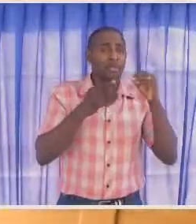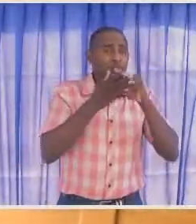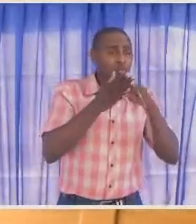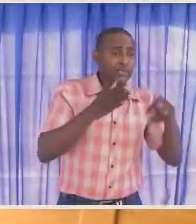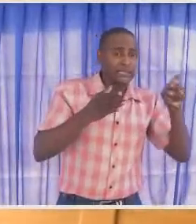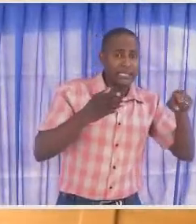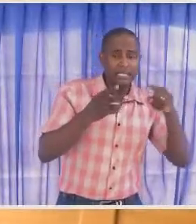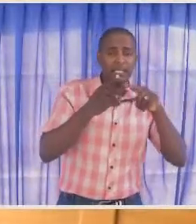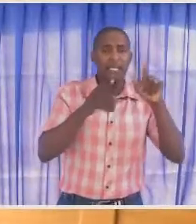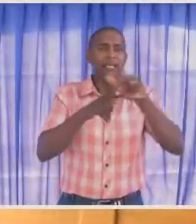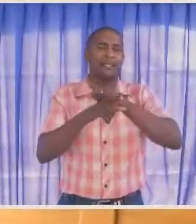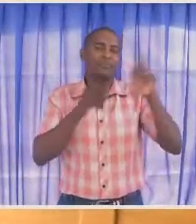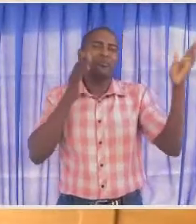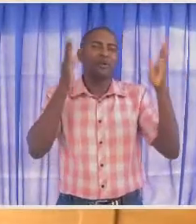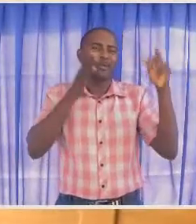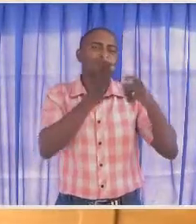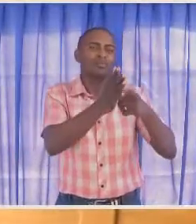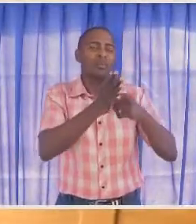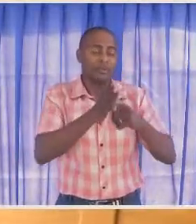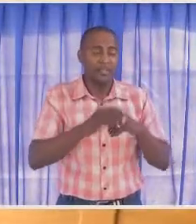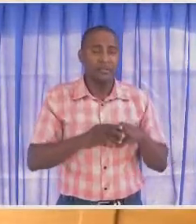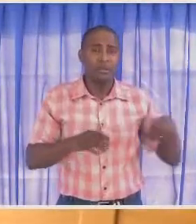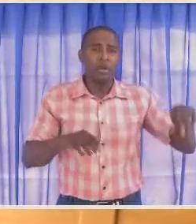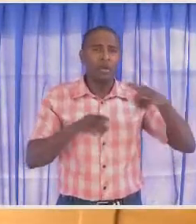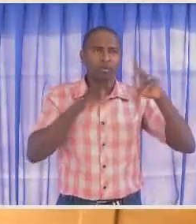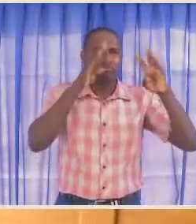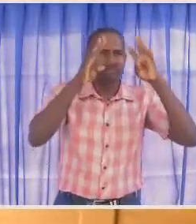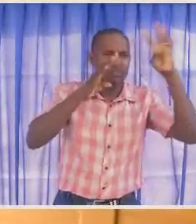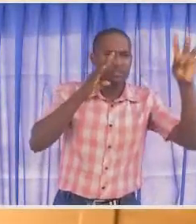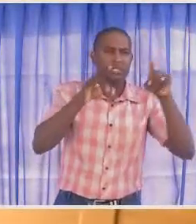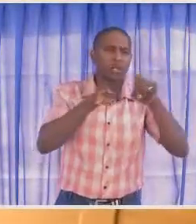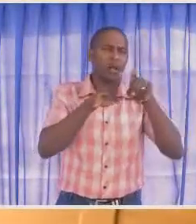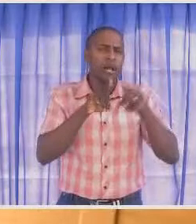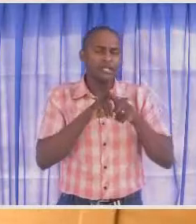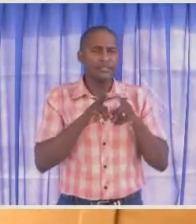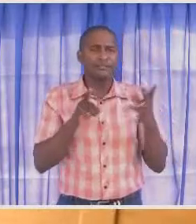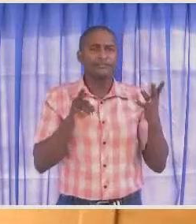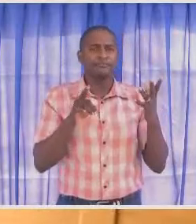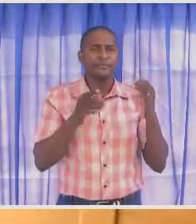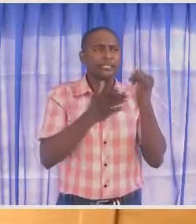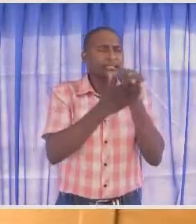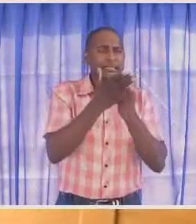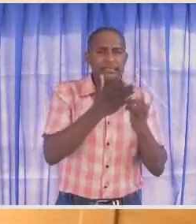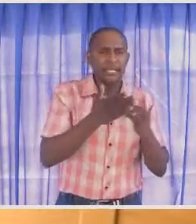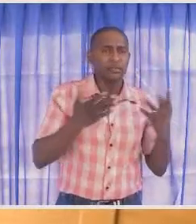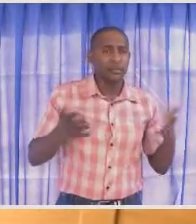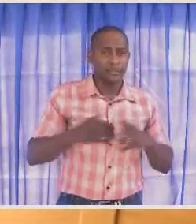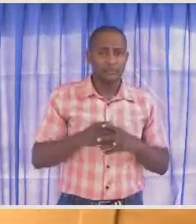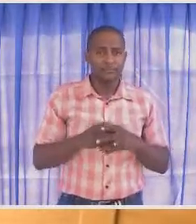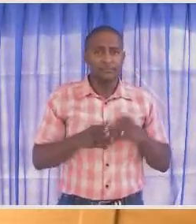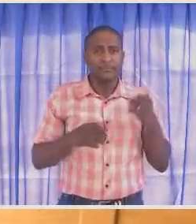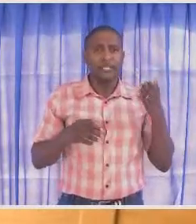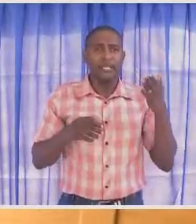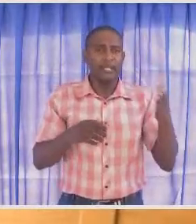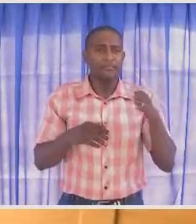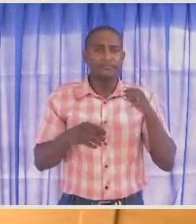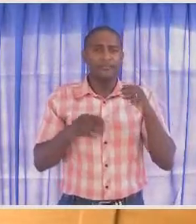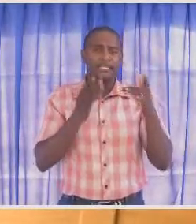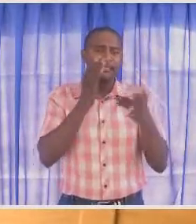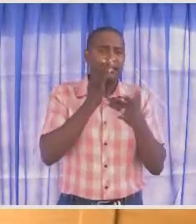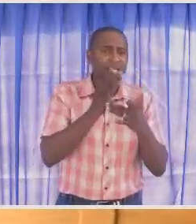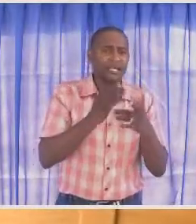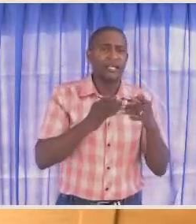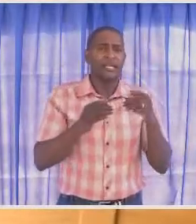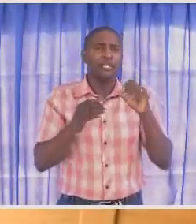market requirements. Our interventions are also designed to build critical cognitive, technical, and